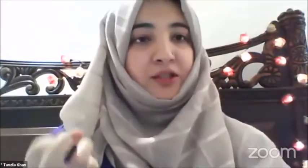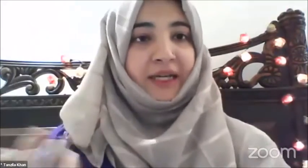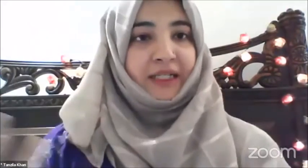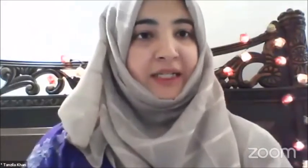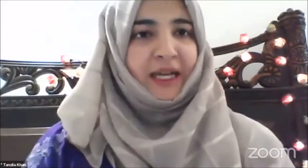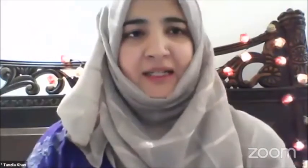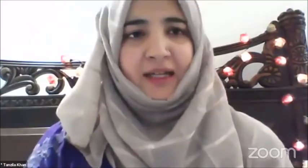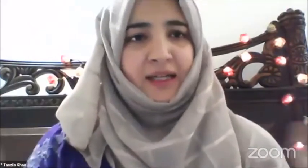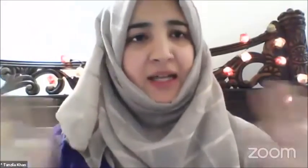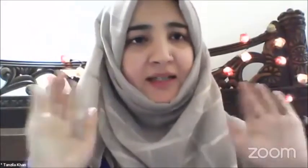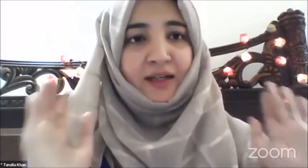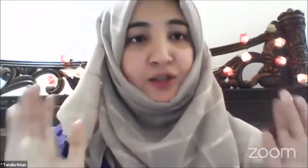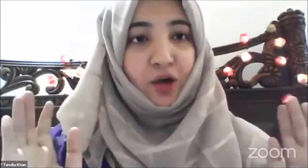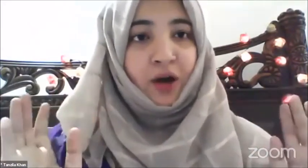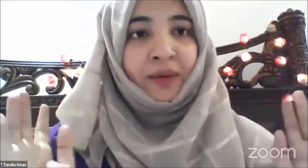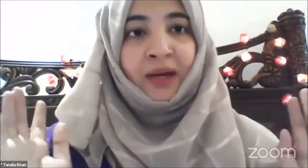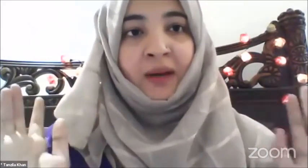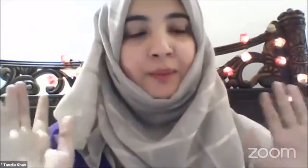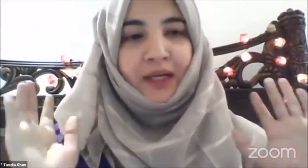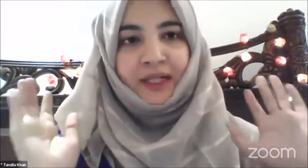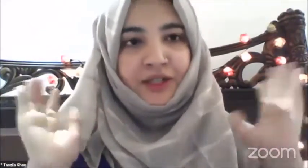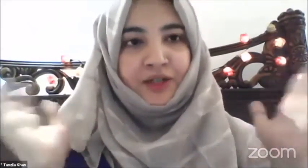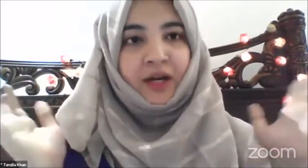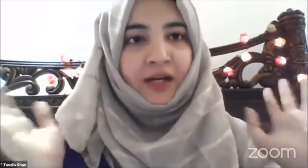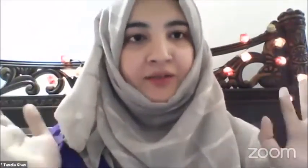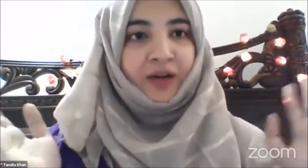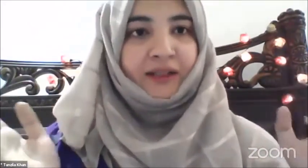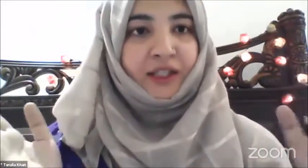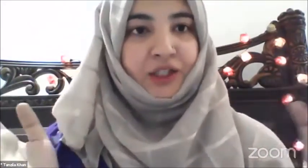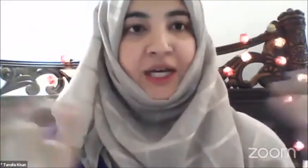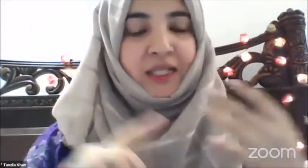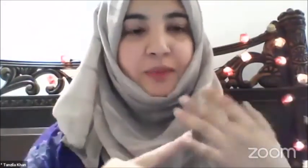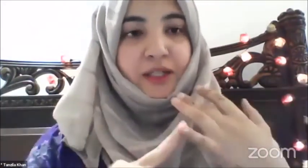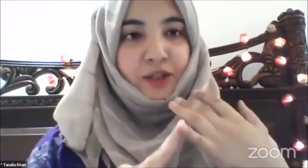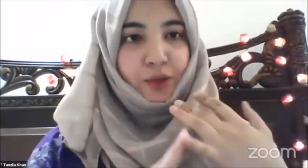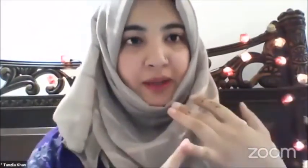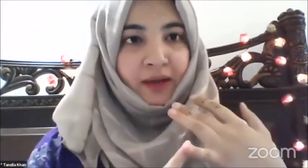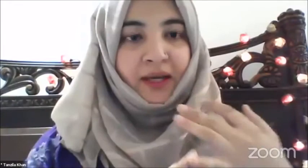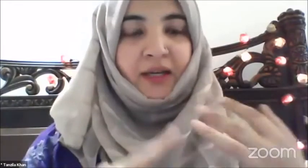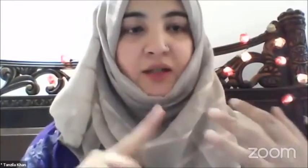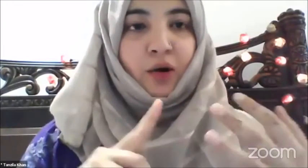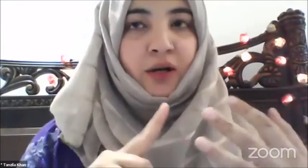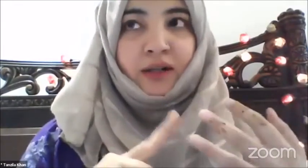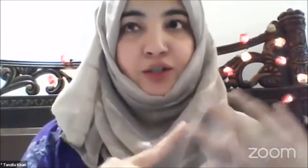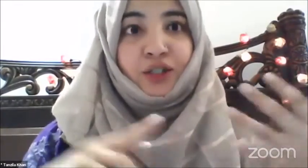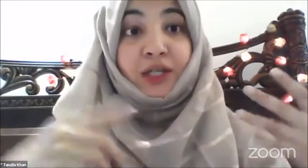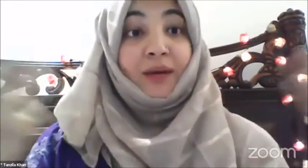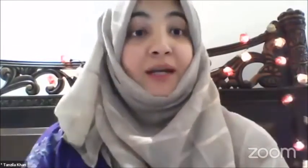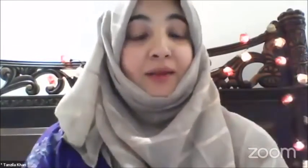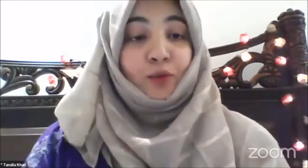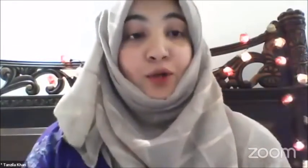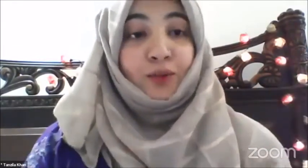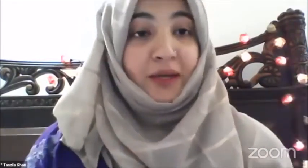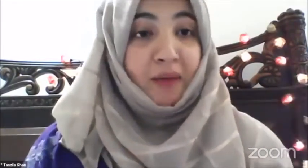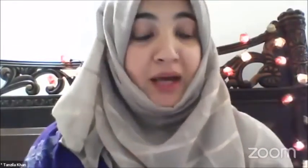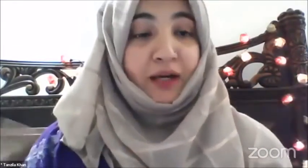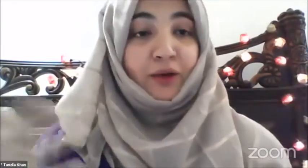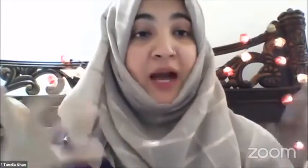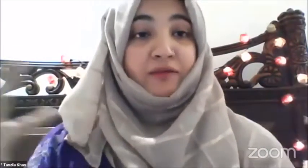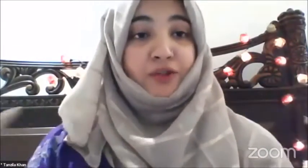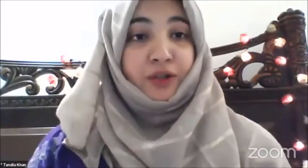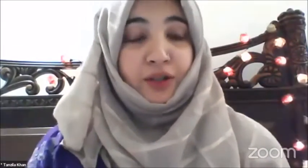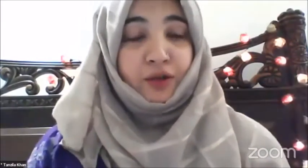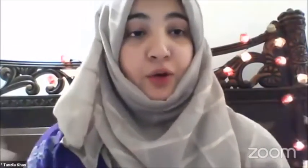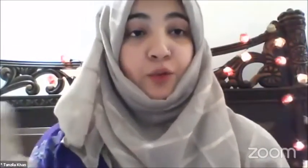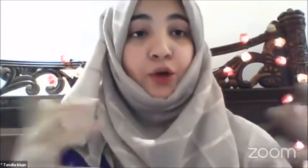the society. That's it. And that's their job. But disregard the fact that she has bills to pay, or she might want to get married or